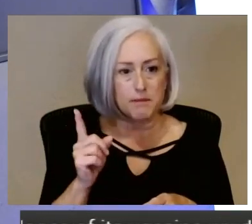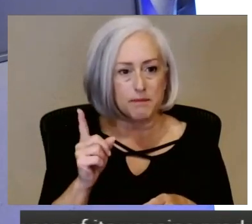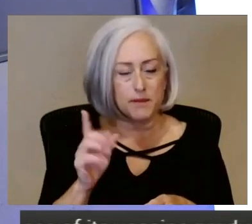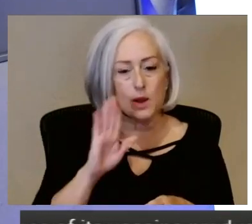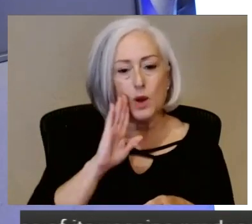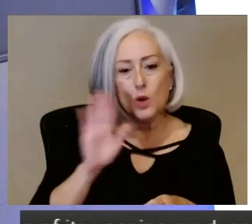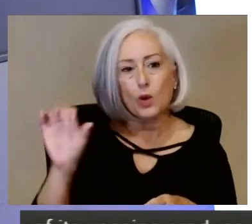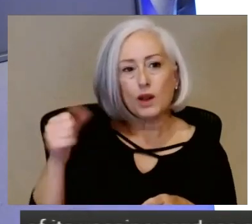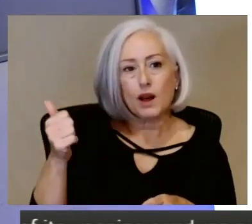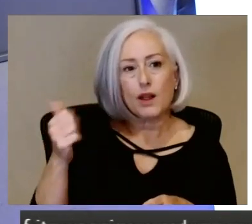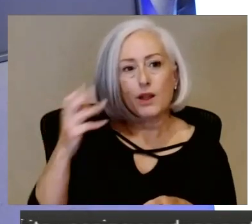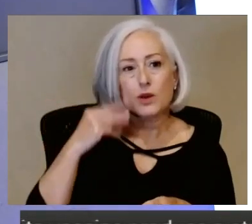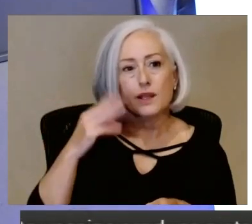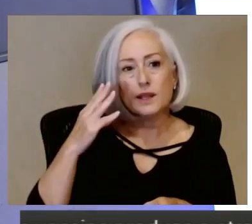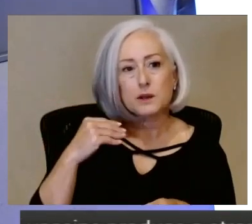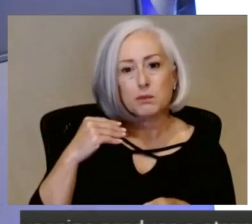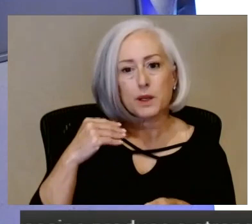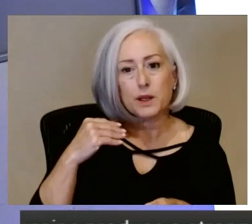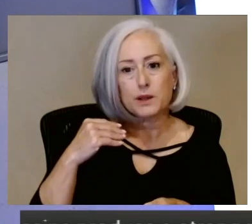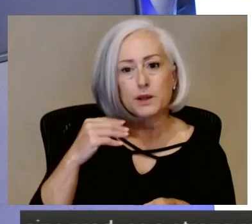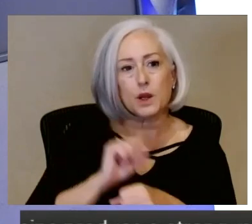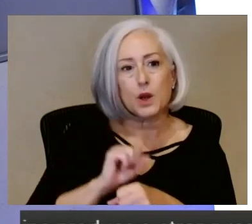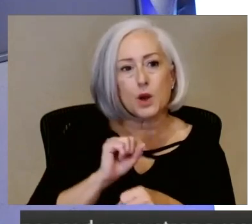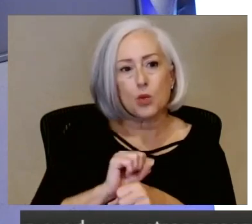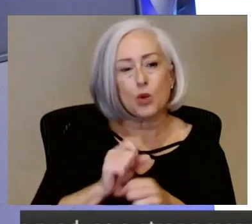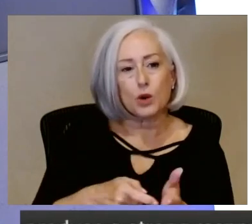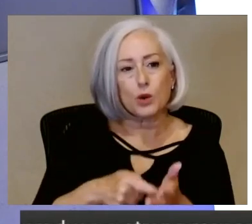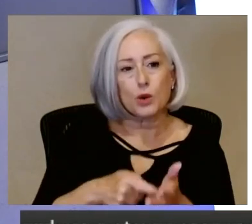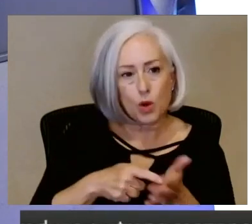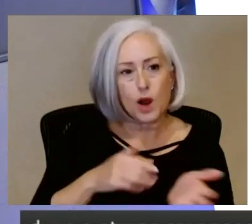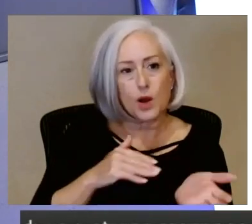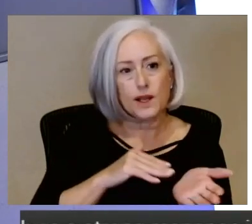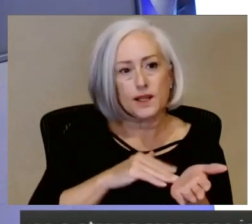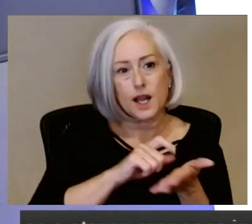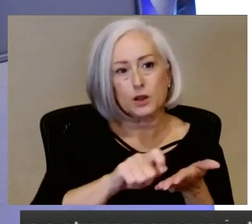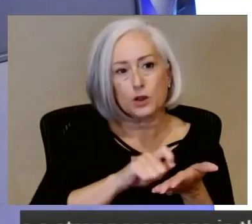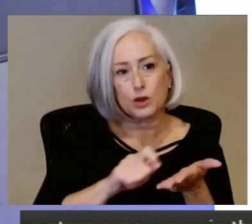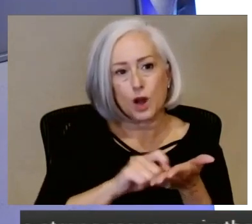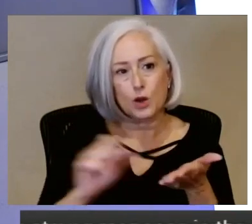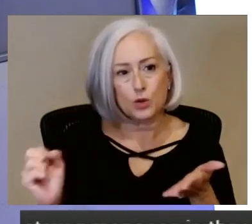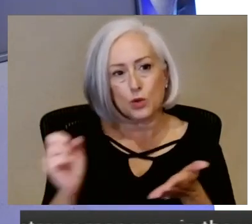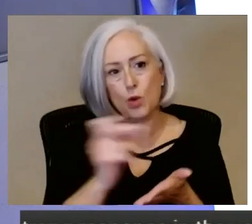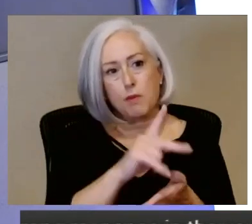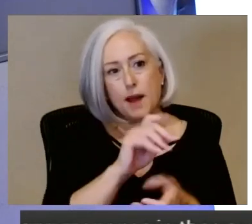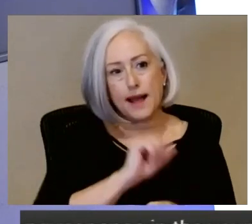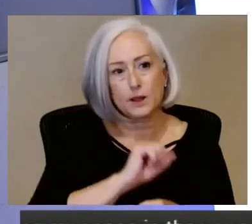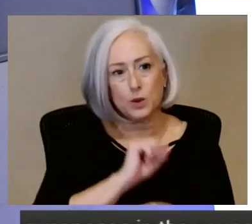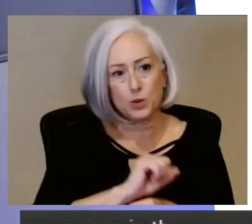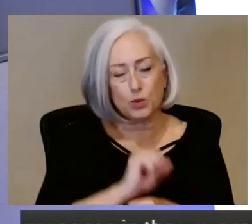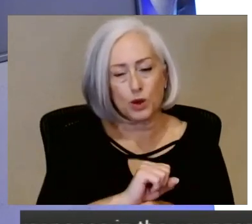work requiring a doctor's note to return? She's curious if she needs a doctor's note to return. Thank you for